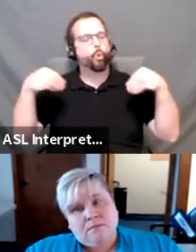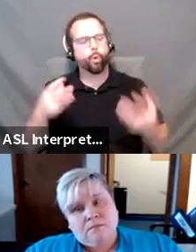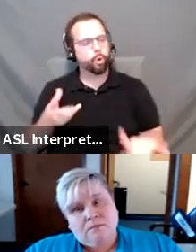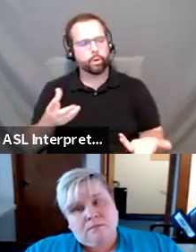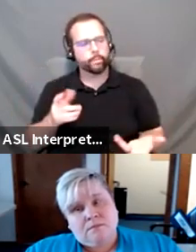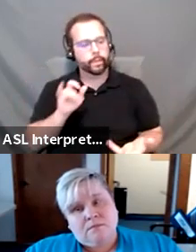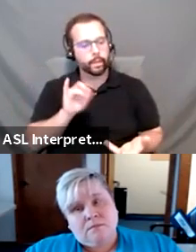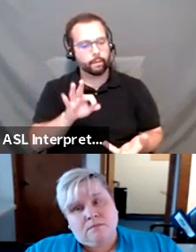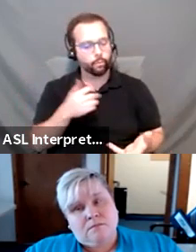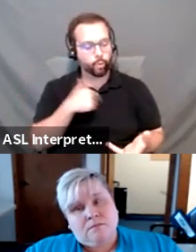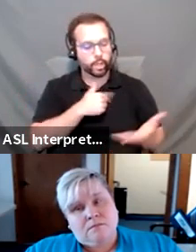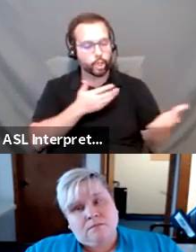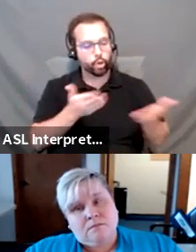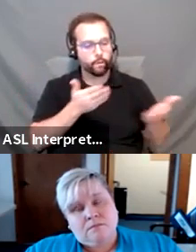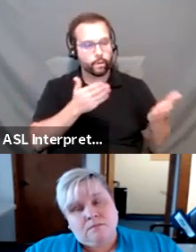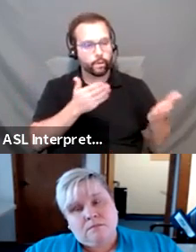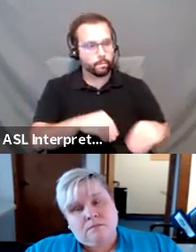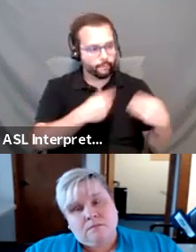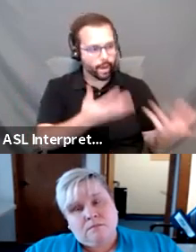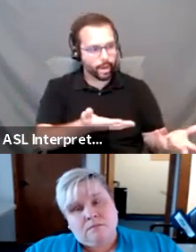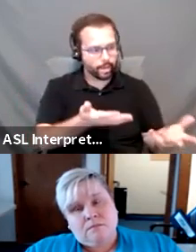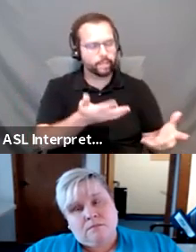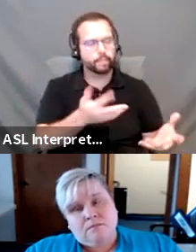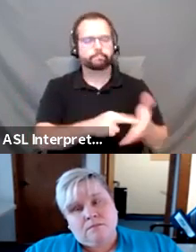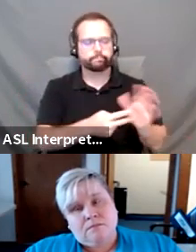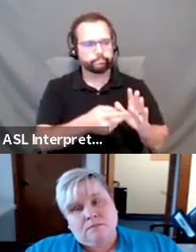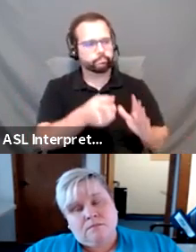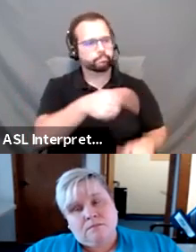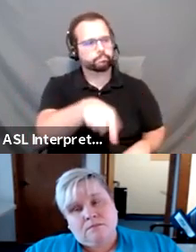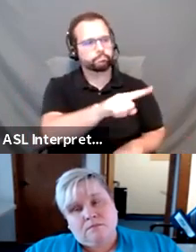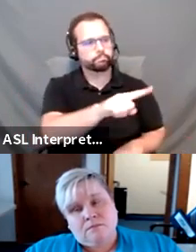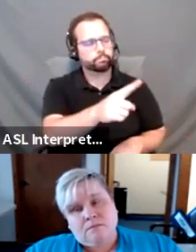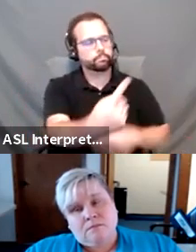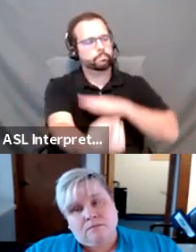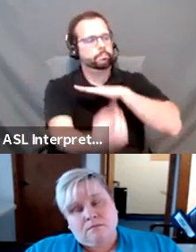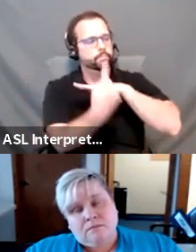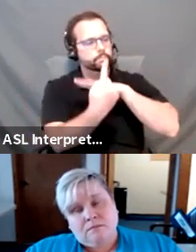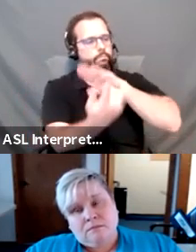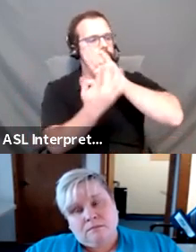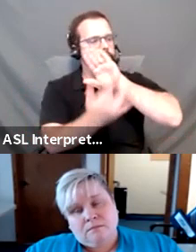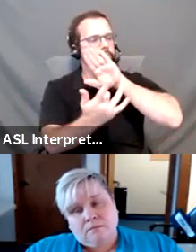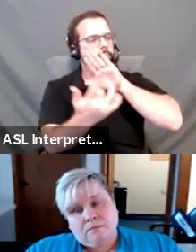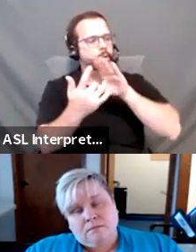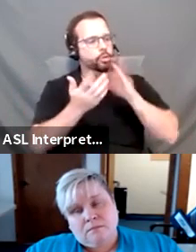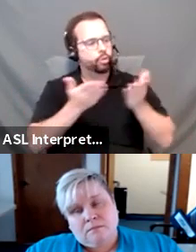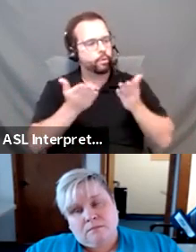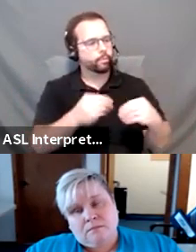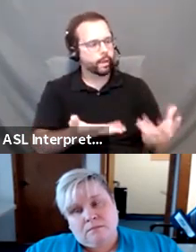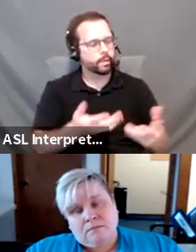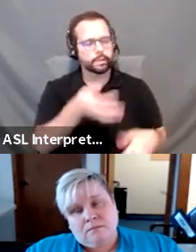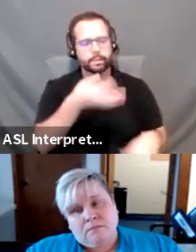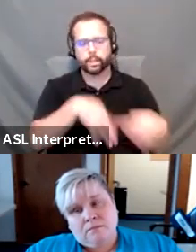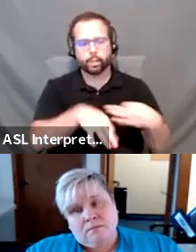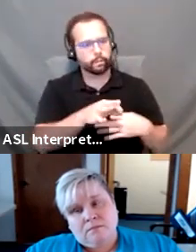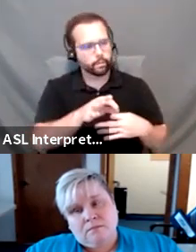you become a service provider rather than becoming a center for independent living. And every time in the course